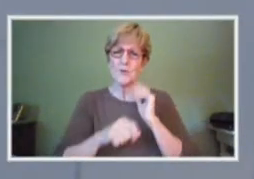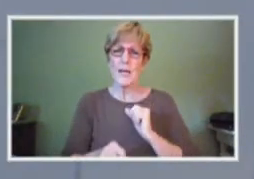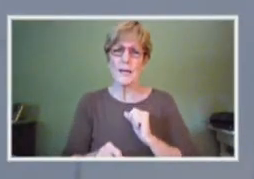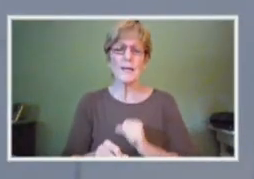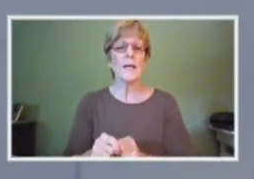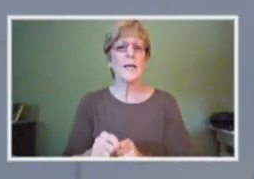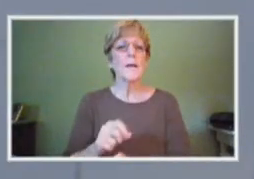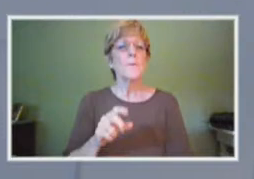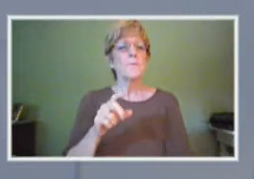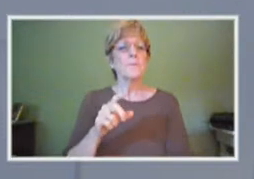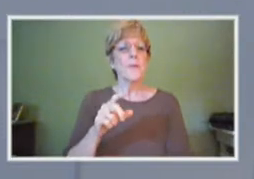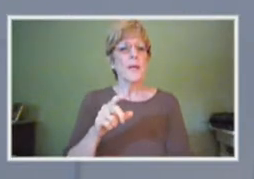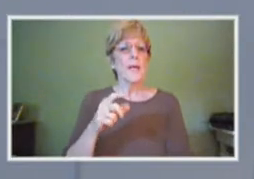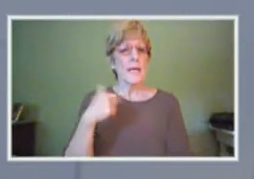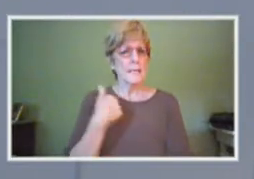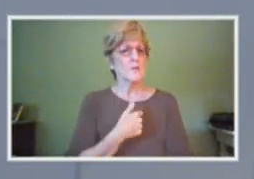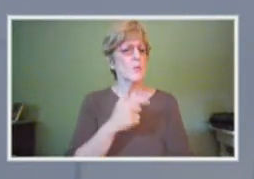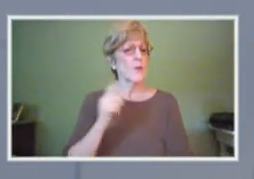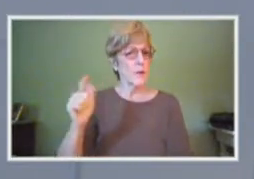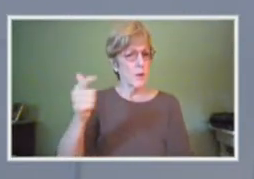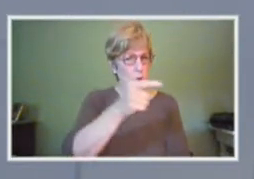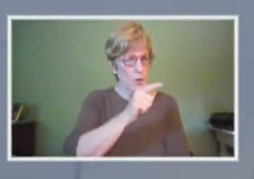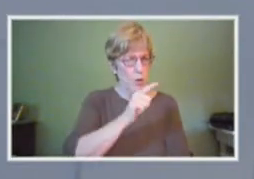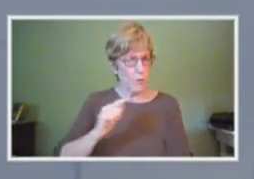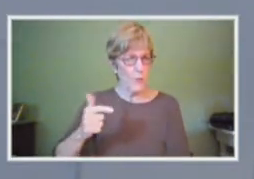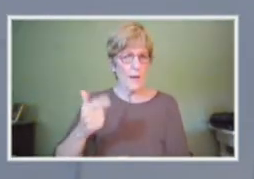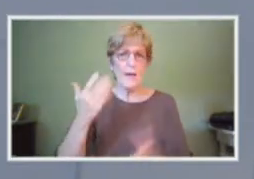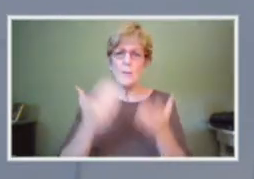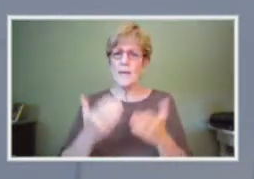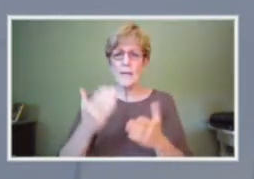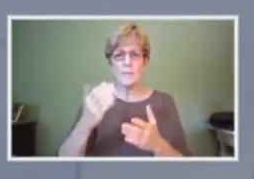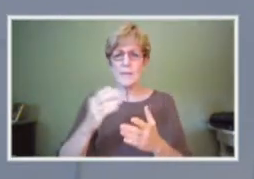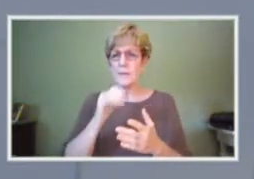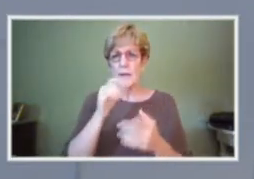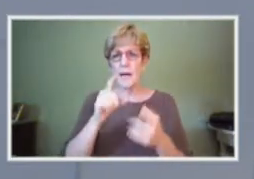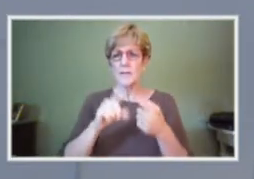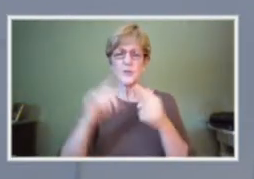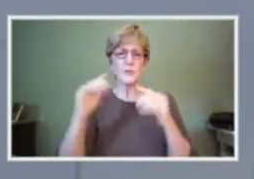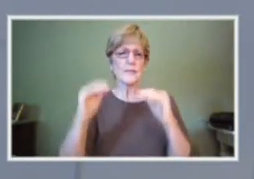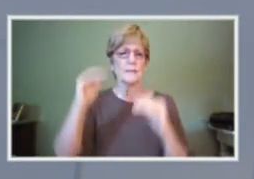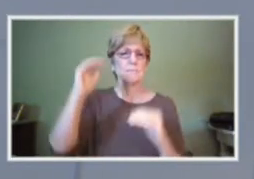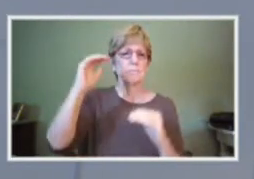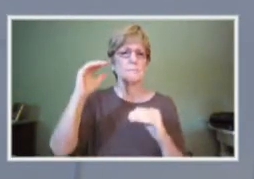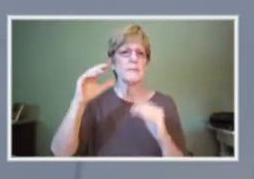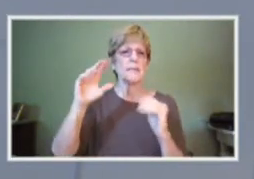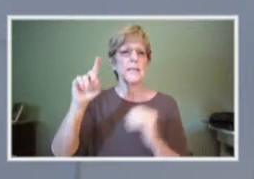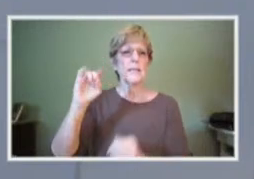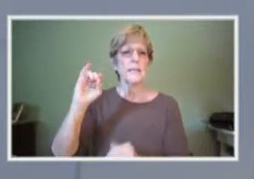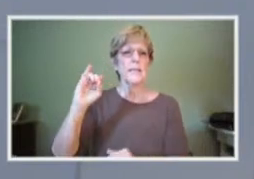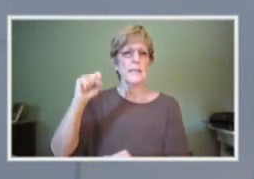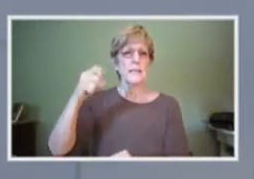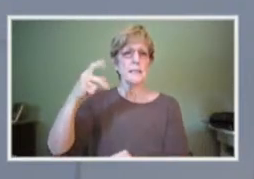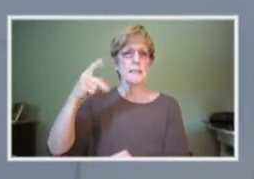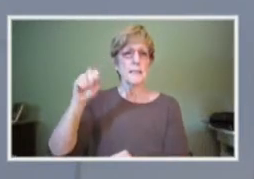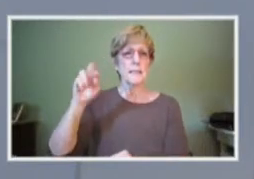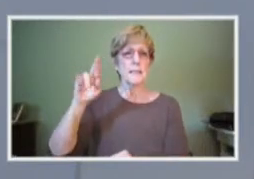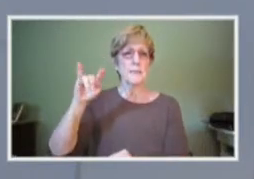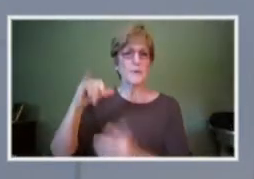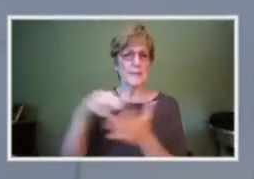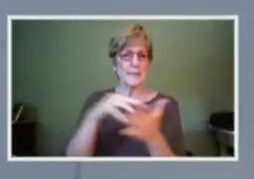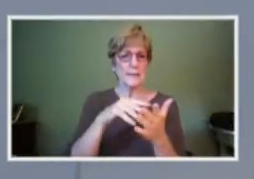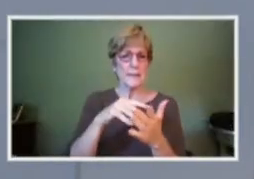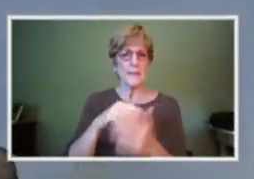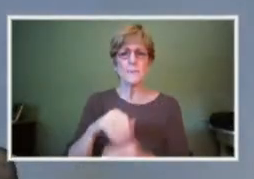we, as we go around to this, we may not get to the disparity study today. All right, Ms. Ajmera. Thank you, Madam